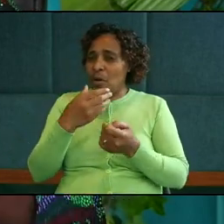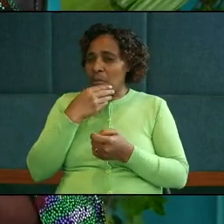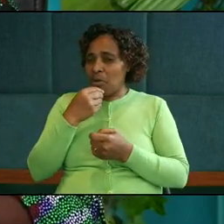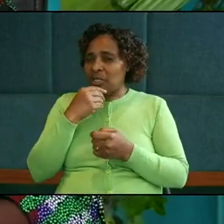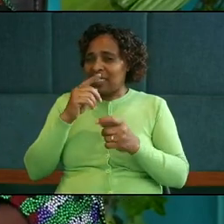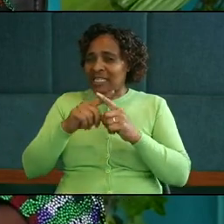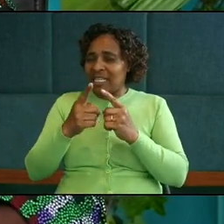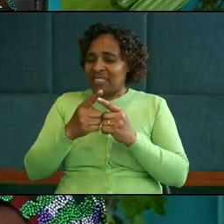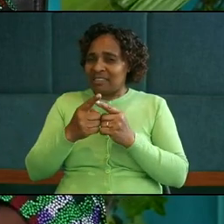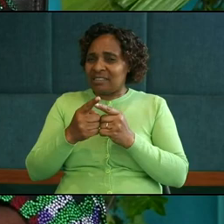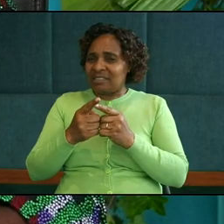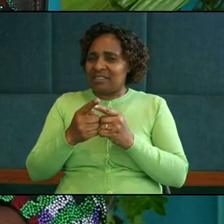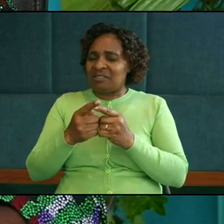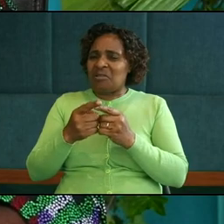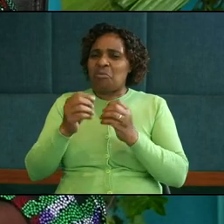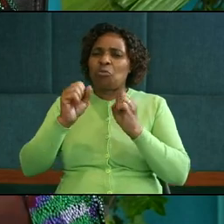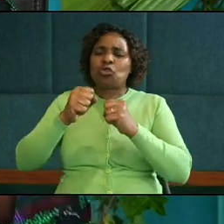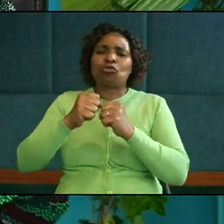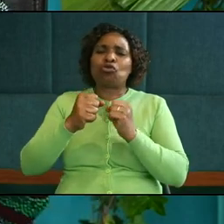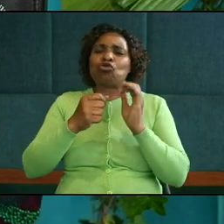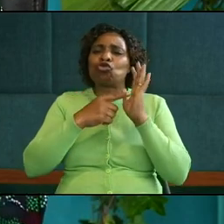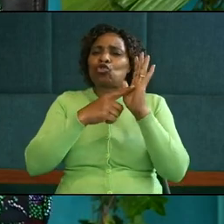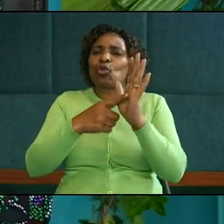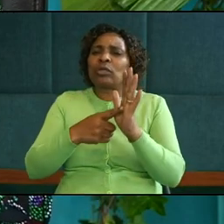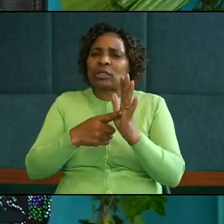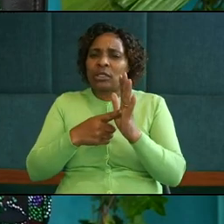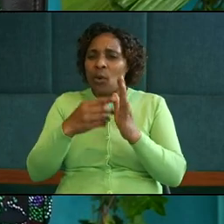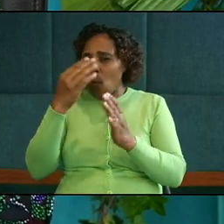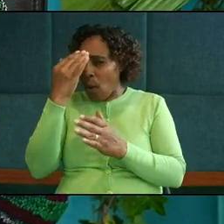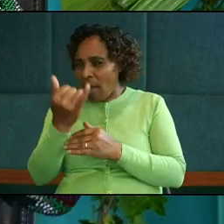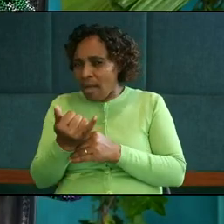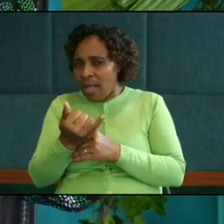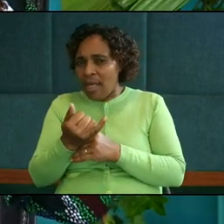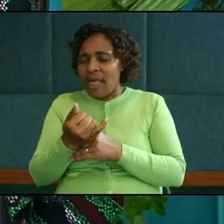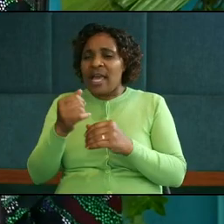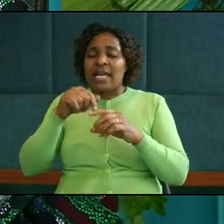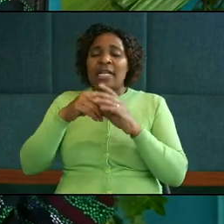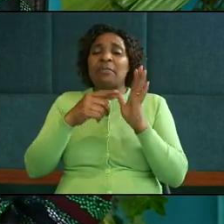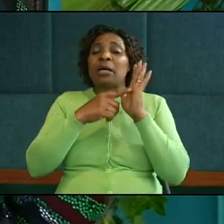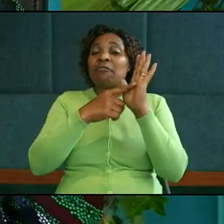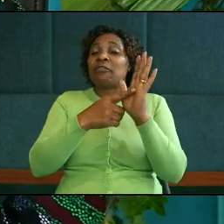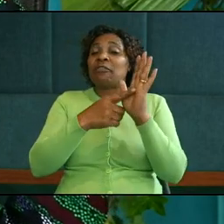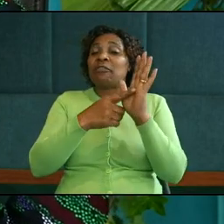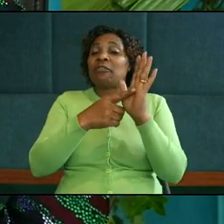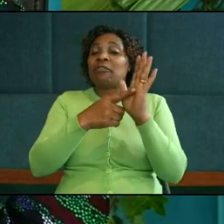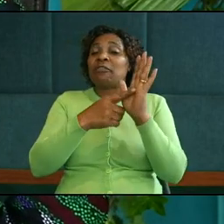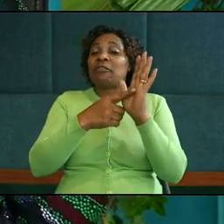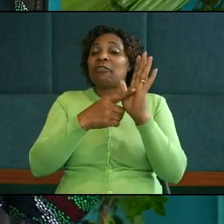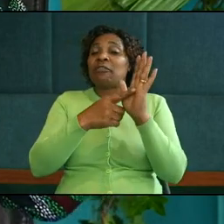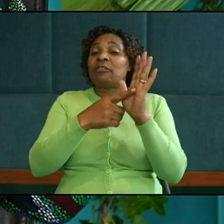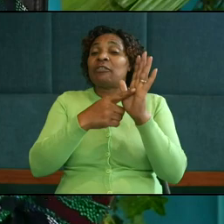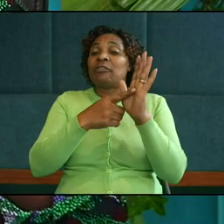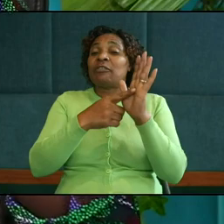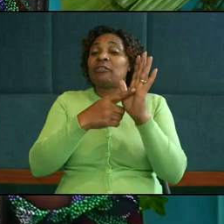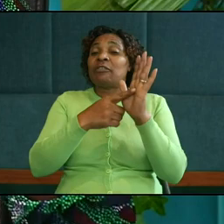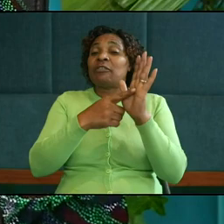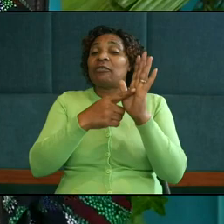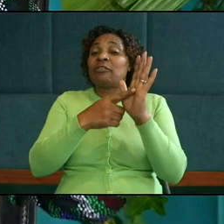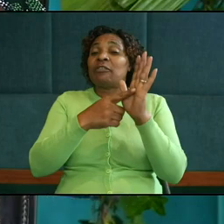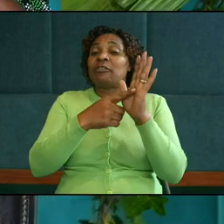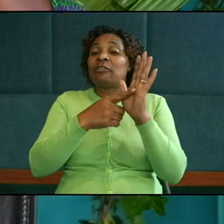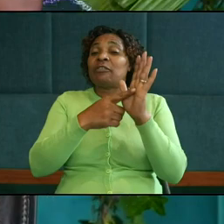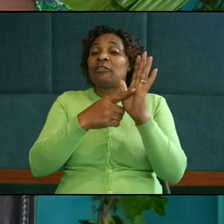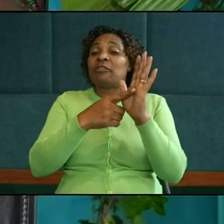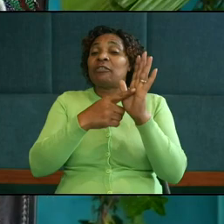then prayer is a sort of manifestation. Why would I say this? In manifestation prayer, like, you know, you need to allow the universe. When you